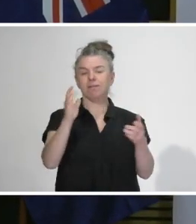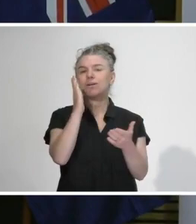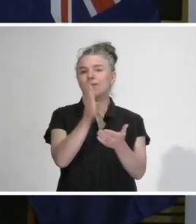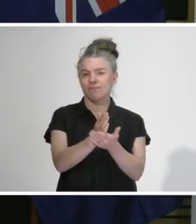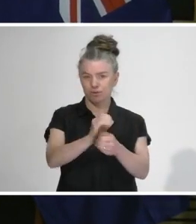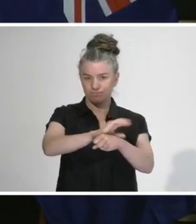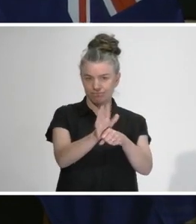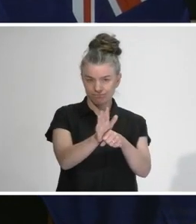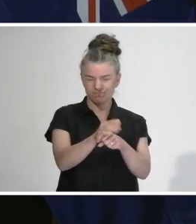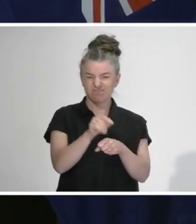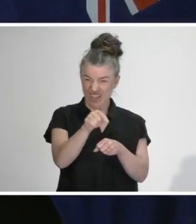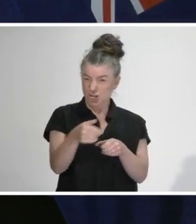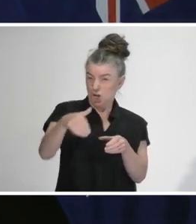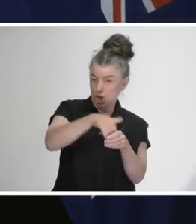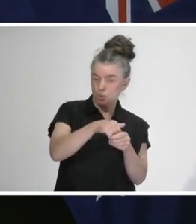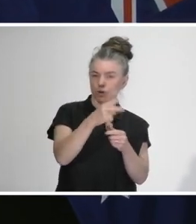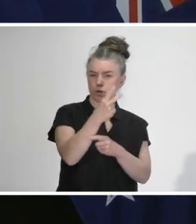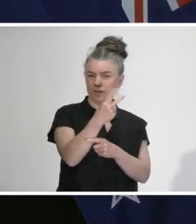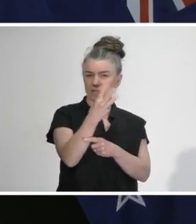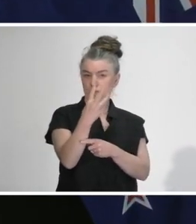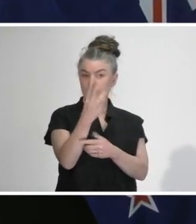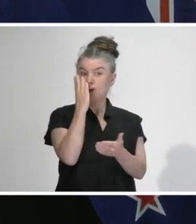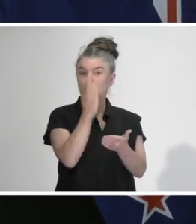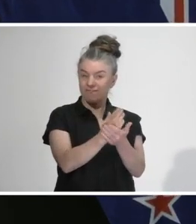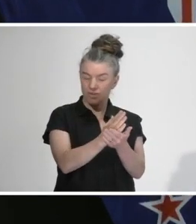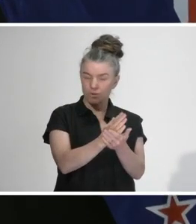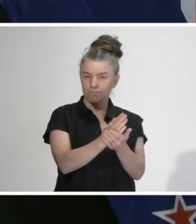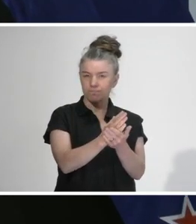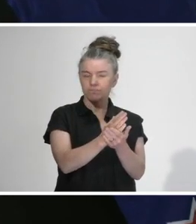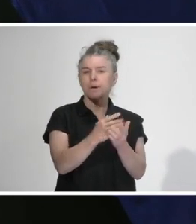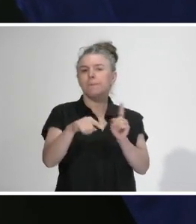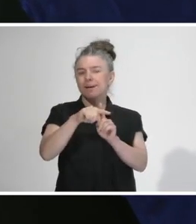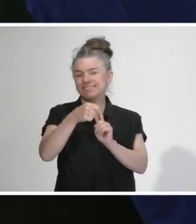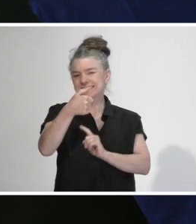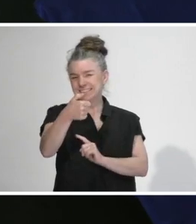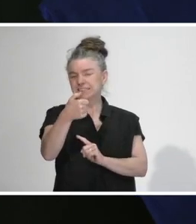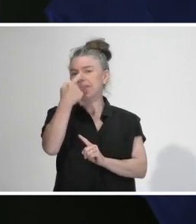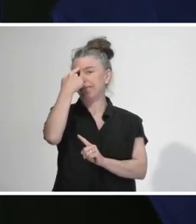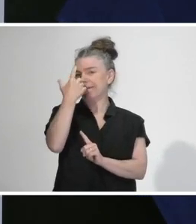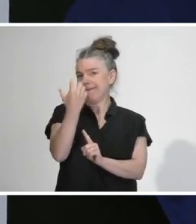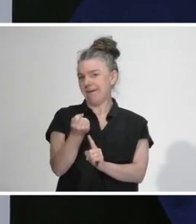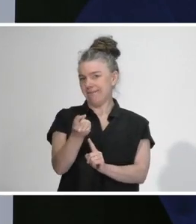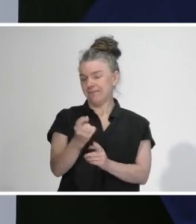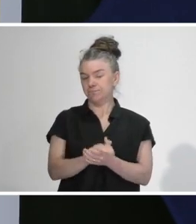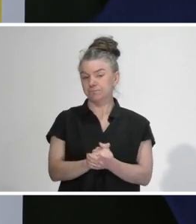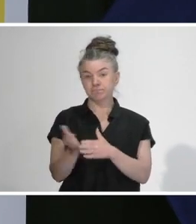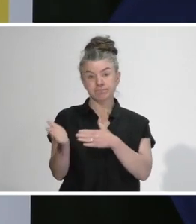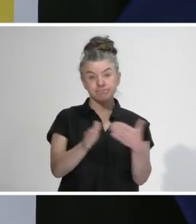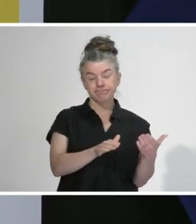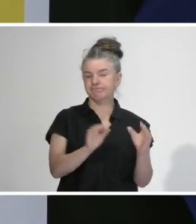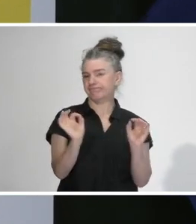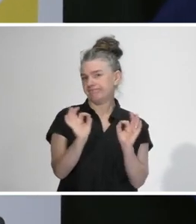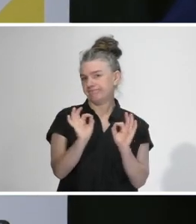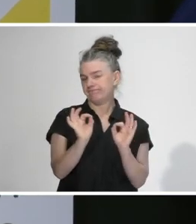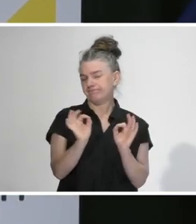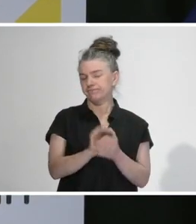this comprises 23 new confirmed cases and 6 probable cases. There are no additional deaths to report.